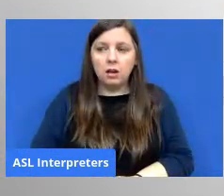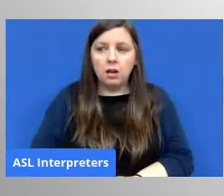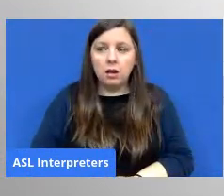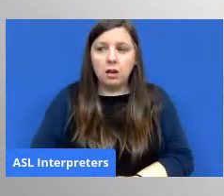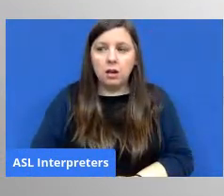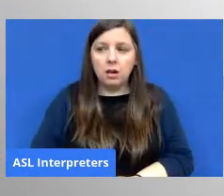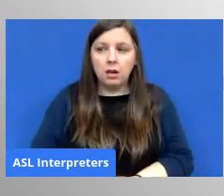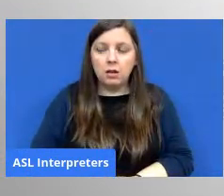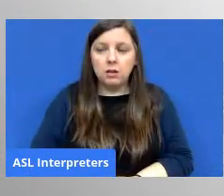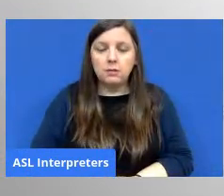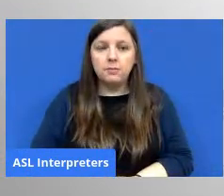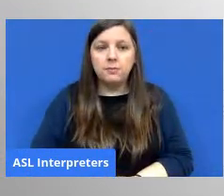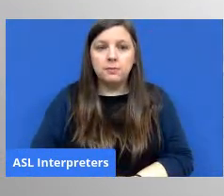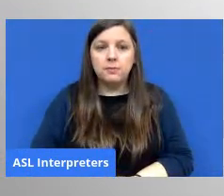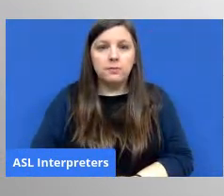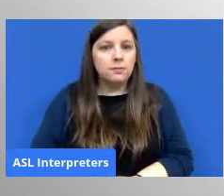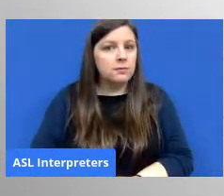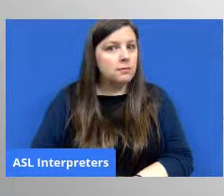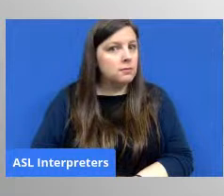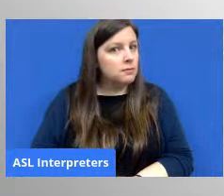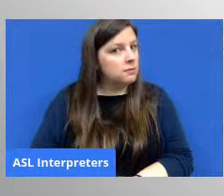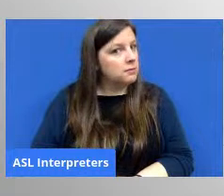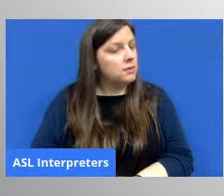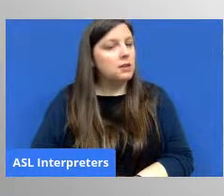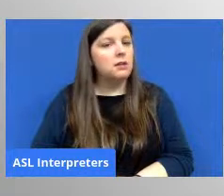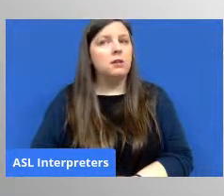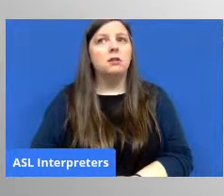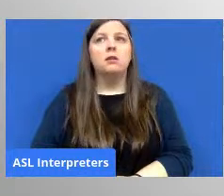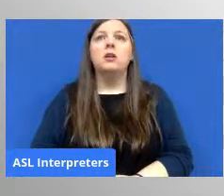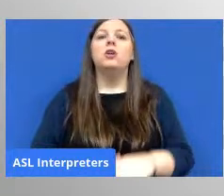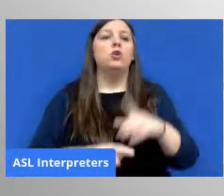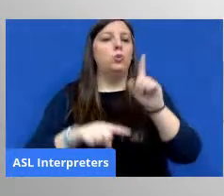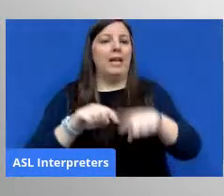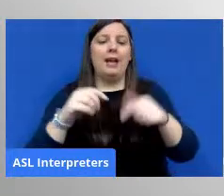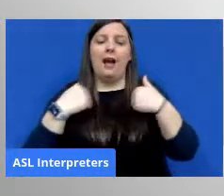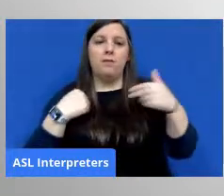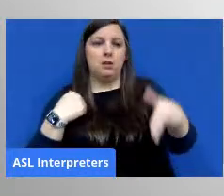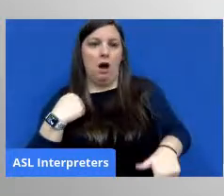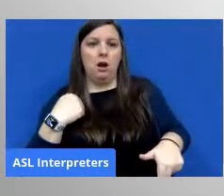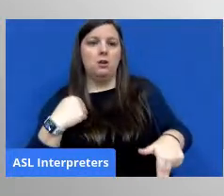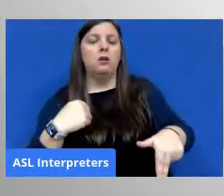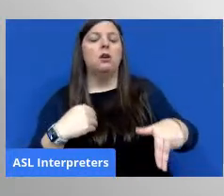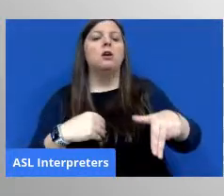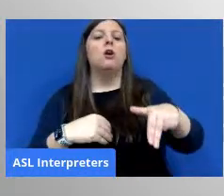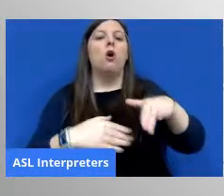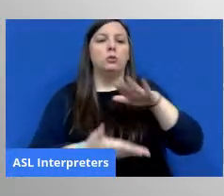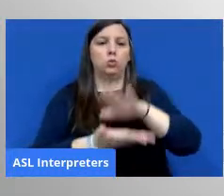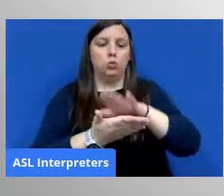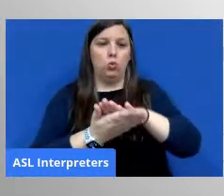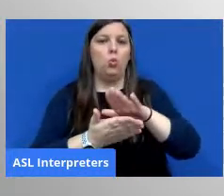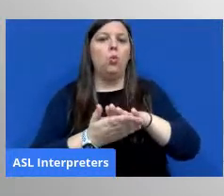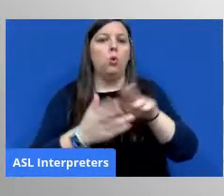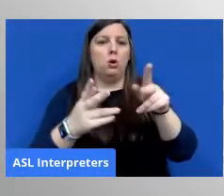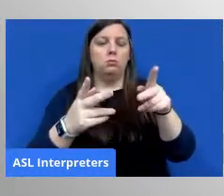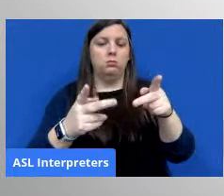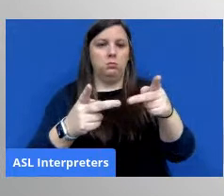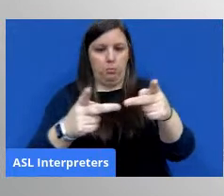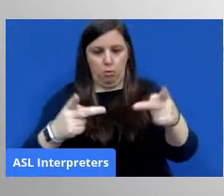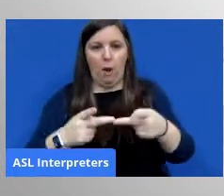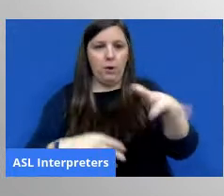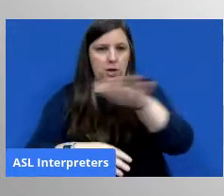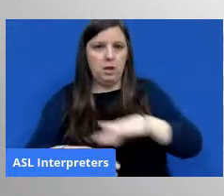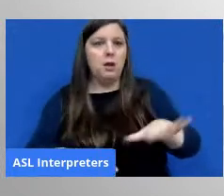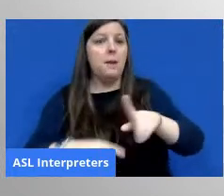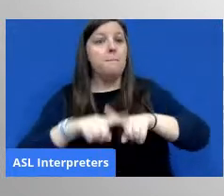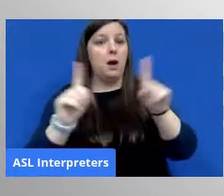around schools and stuff, but as a trained officer, you can. But it is an open carry state this day. And so this,